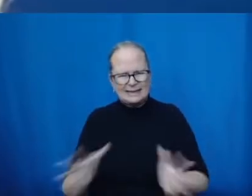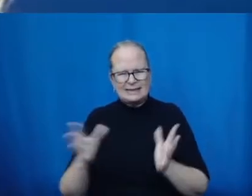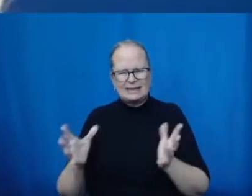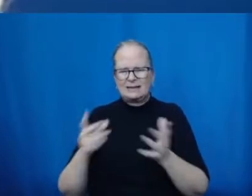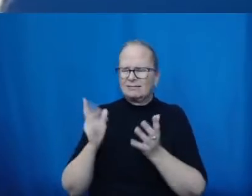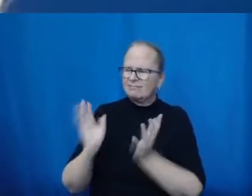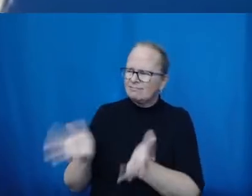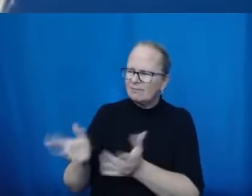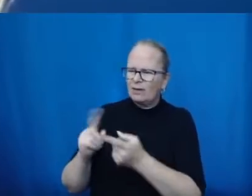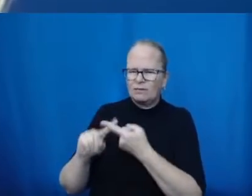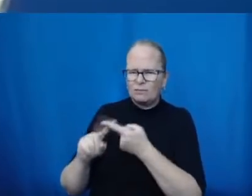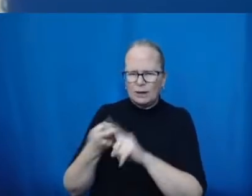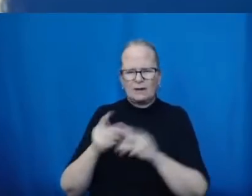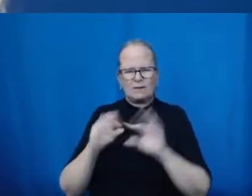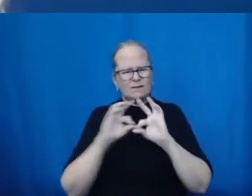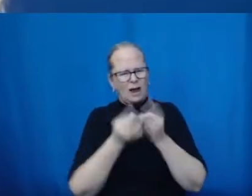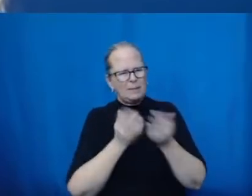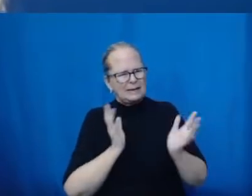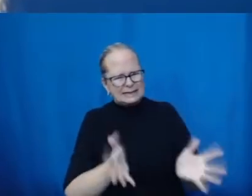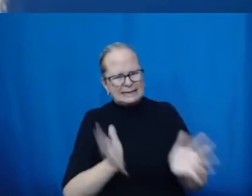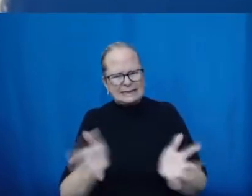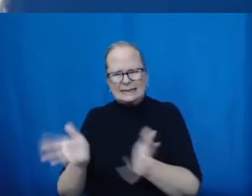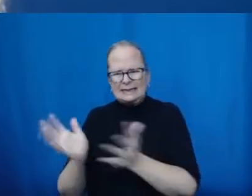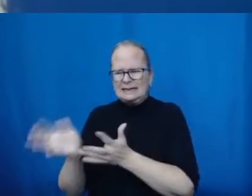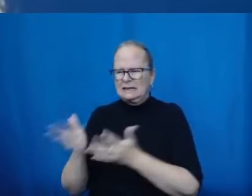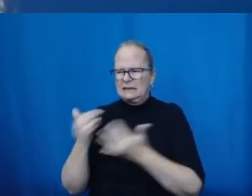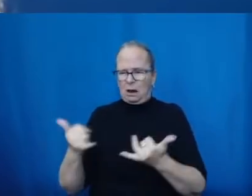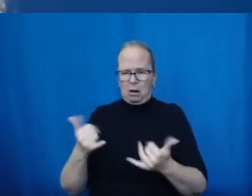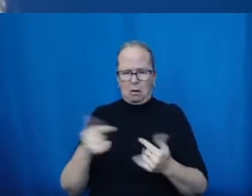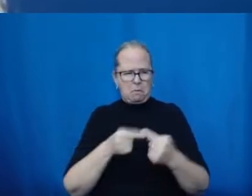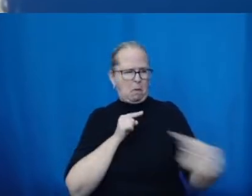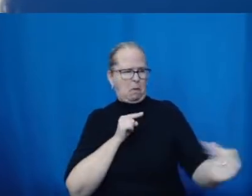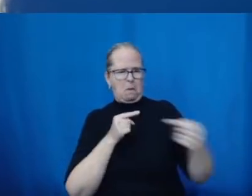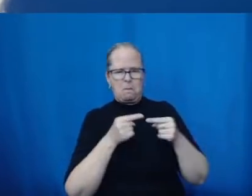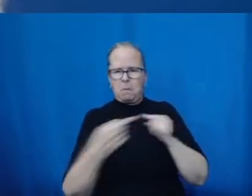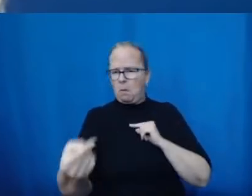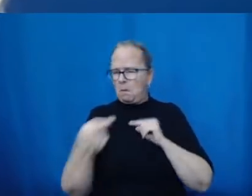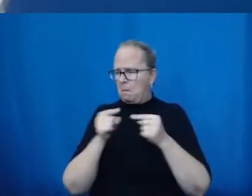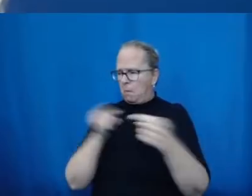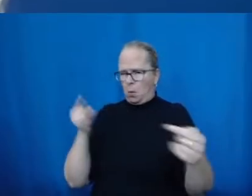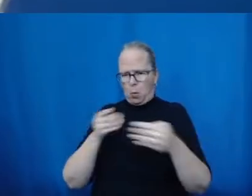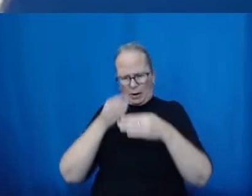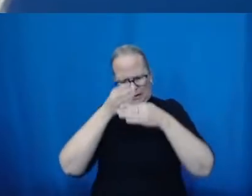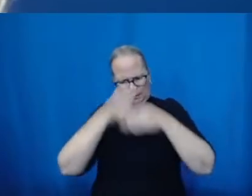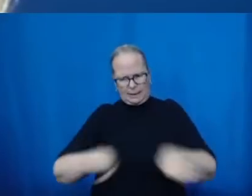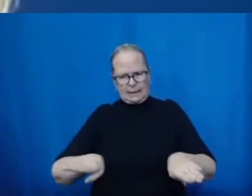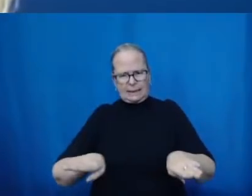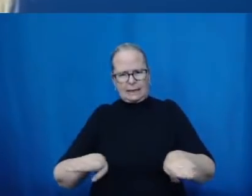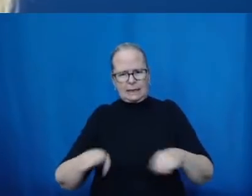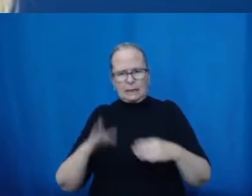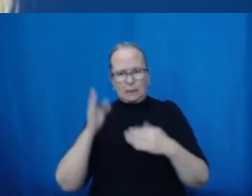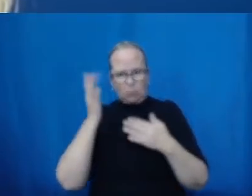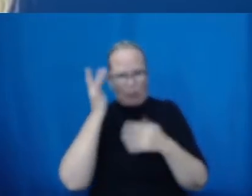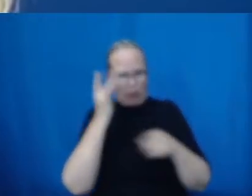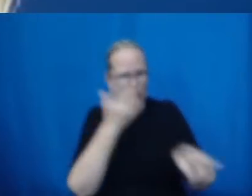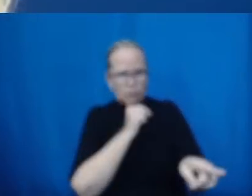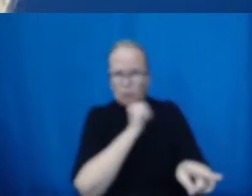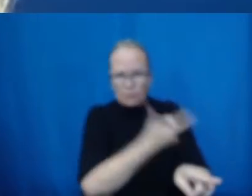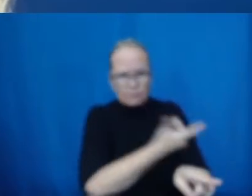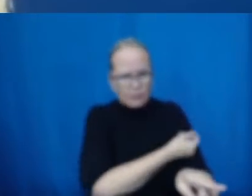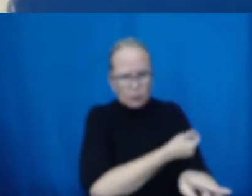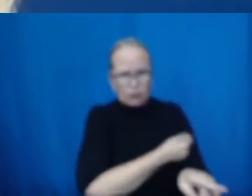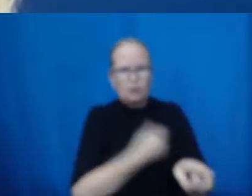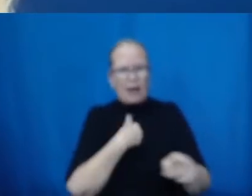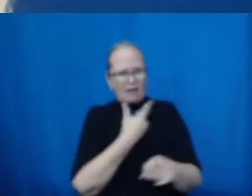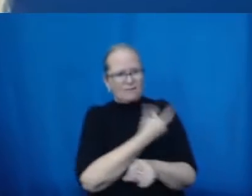they really need to have complete circles of support to navigate the ongoing crisis. Hopefully today,